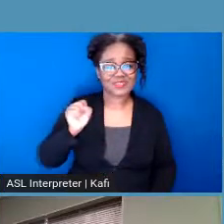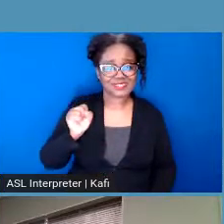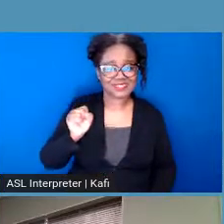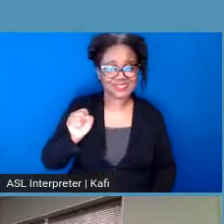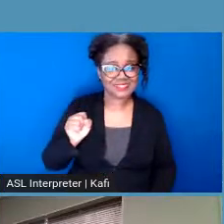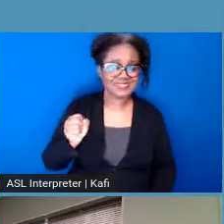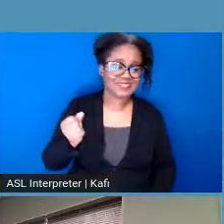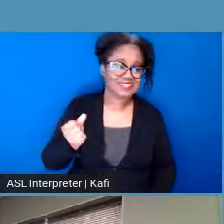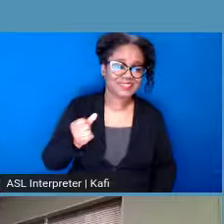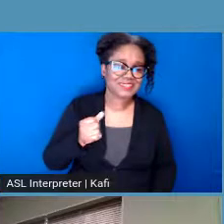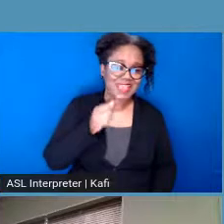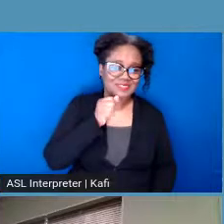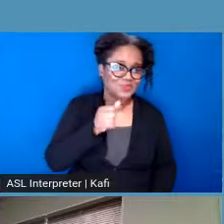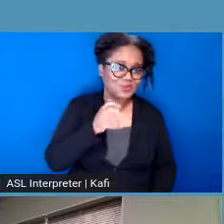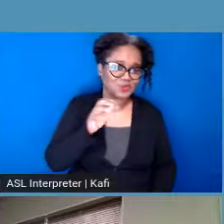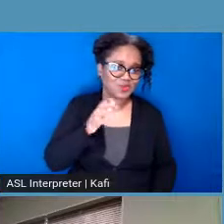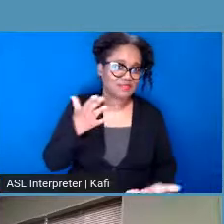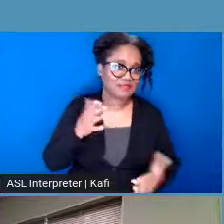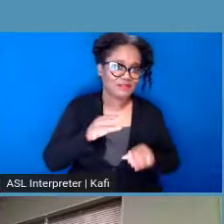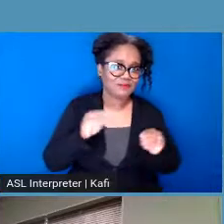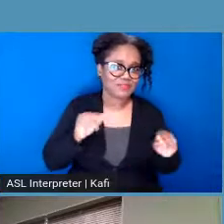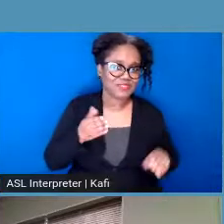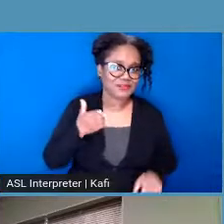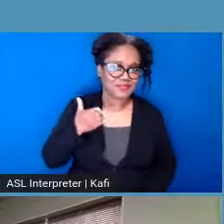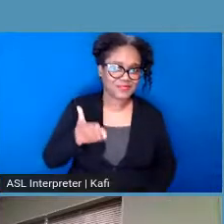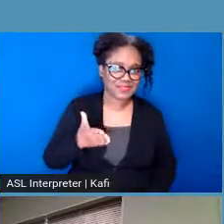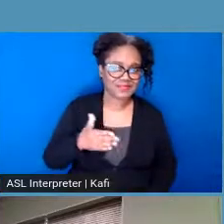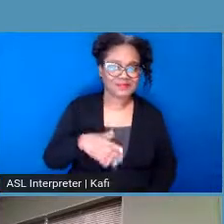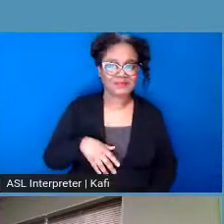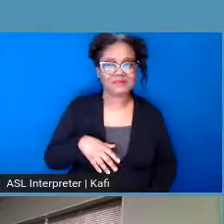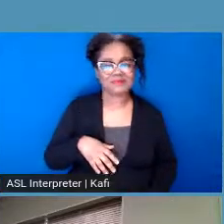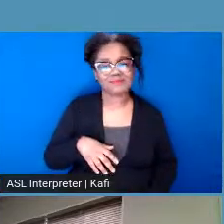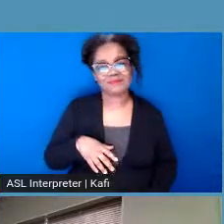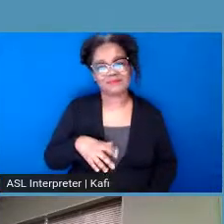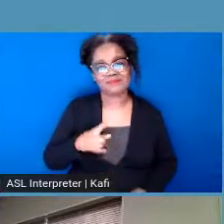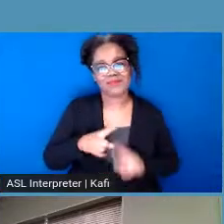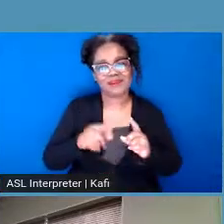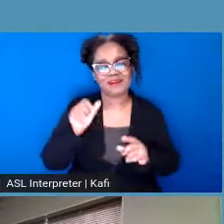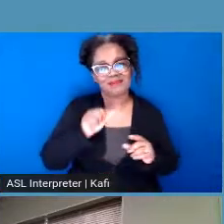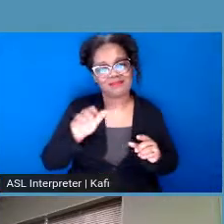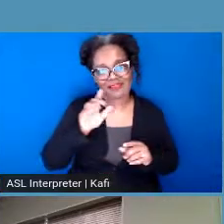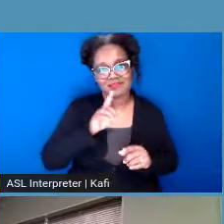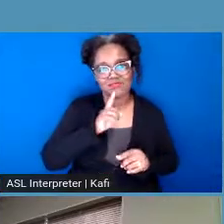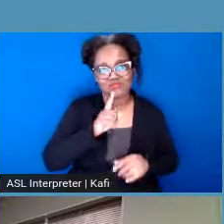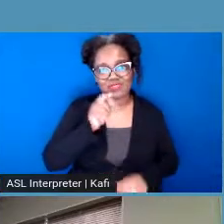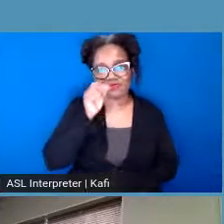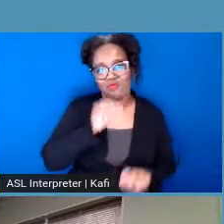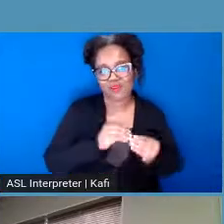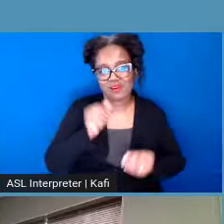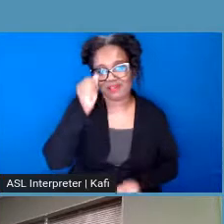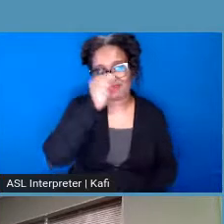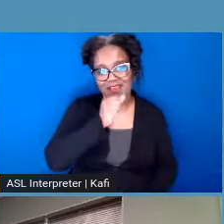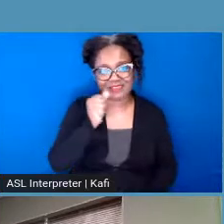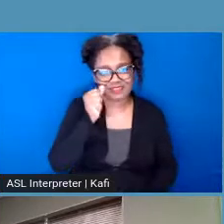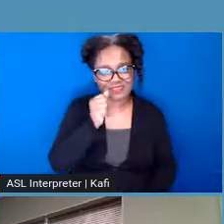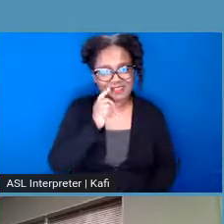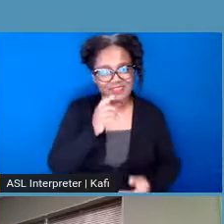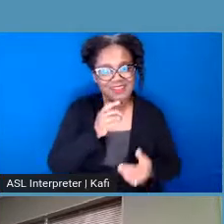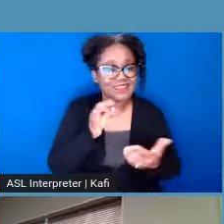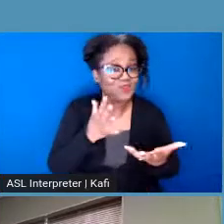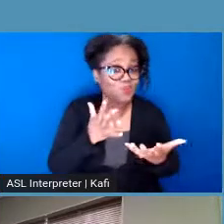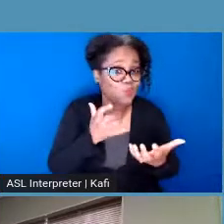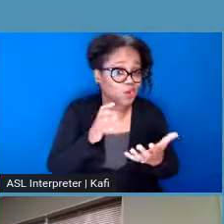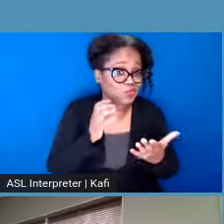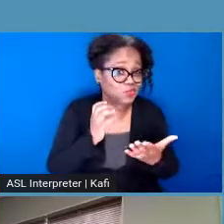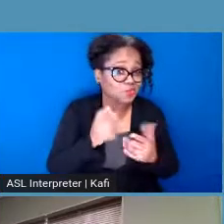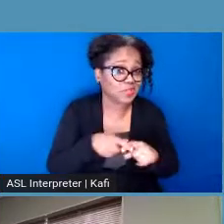and I feel guilty that I get to experience it, and a lot of my family and friends don't. So if you would like to take a break and look at some mountains, you're very welcome to follow me, but I probably won't